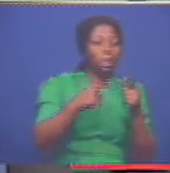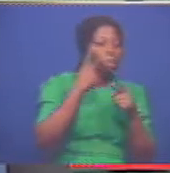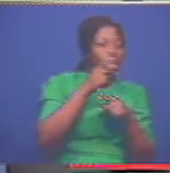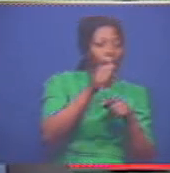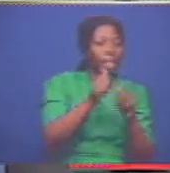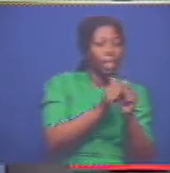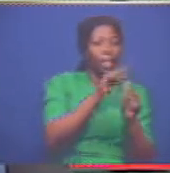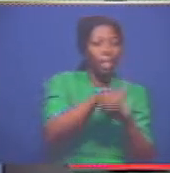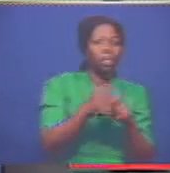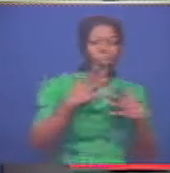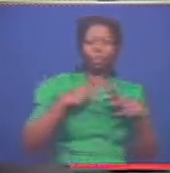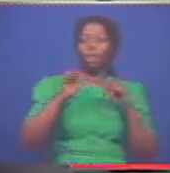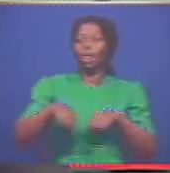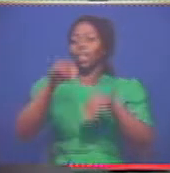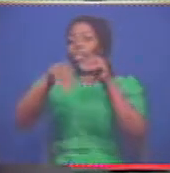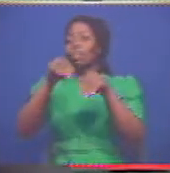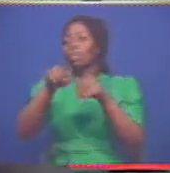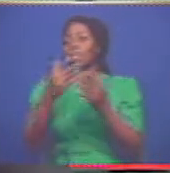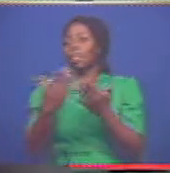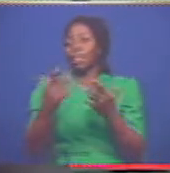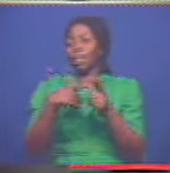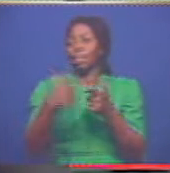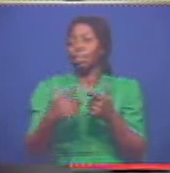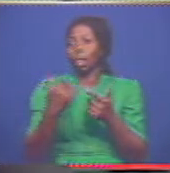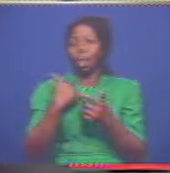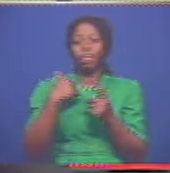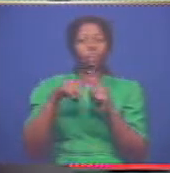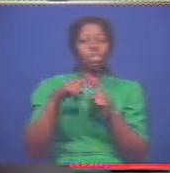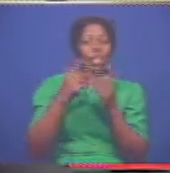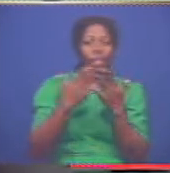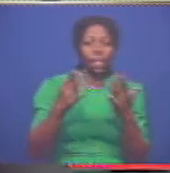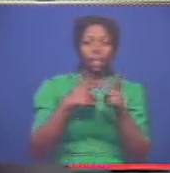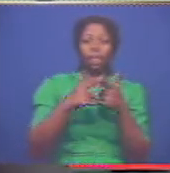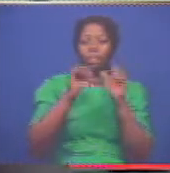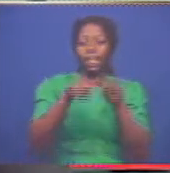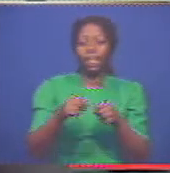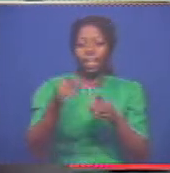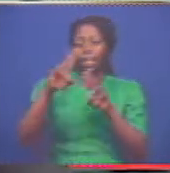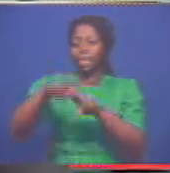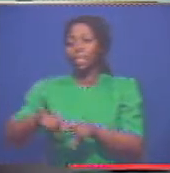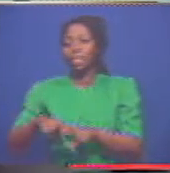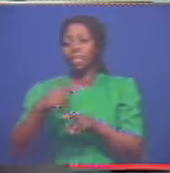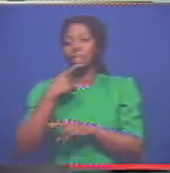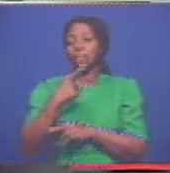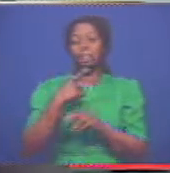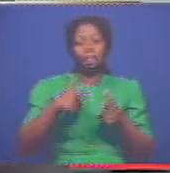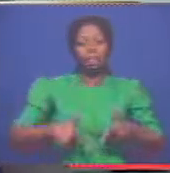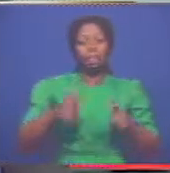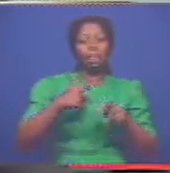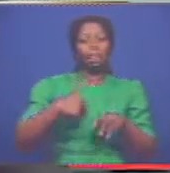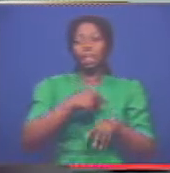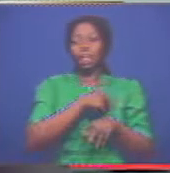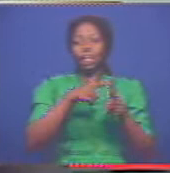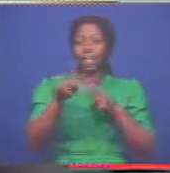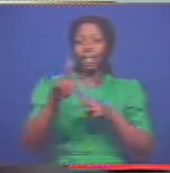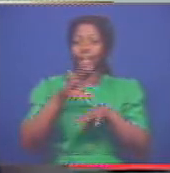and this thing will have a ripple effect. Then we can be able to then sit down and say, let us start recovering. After we have